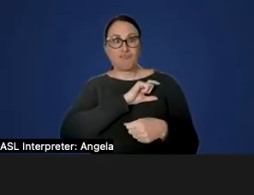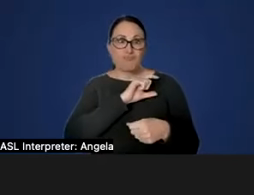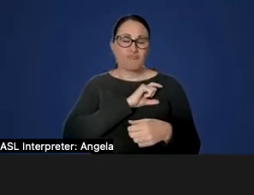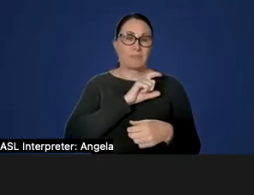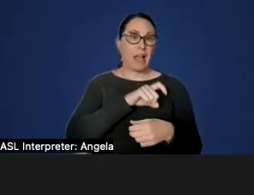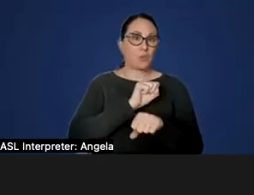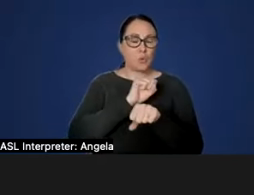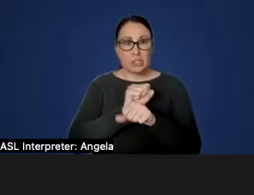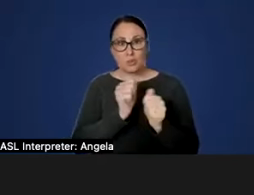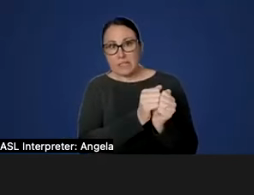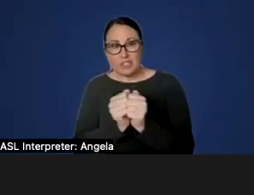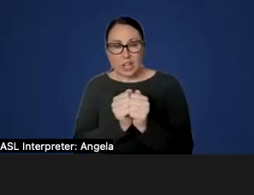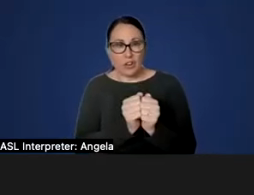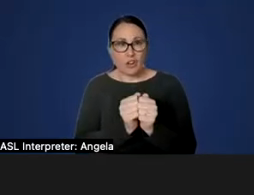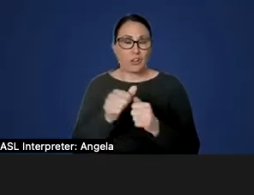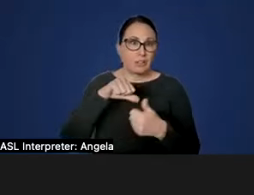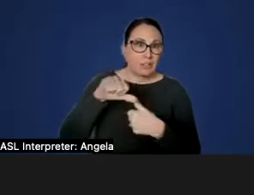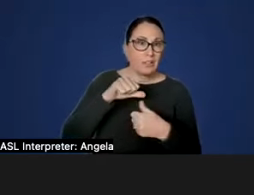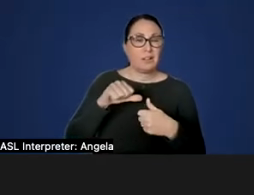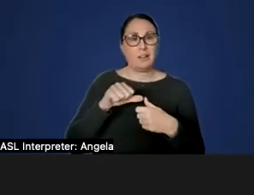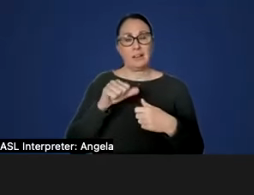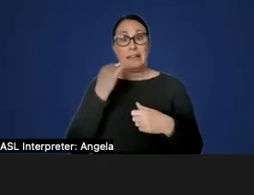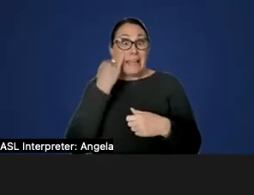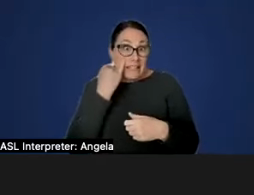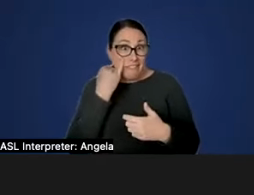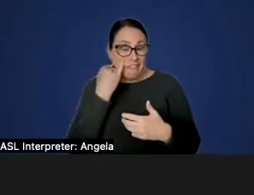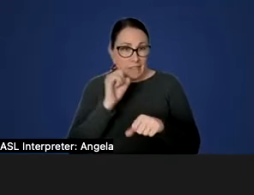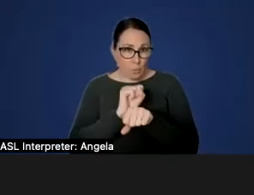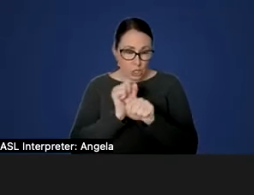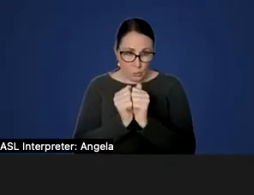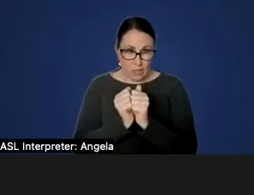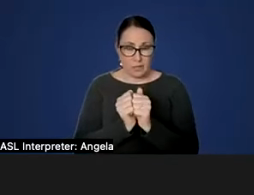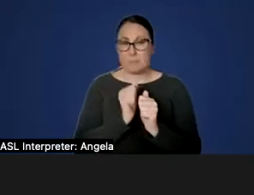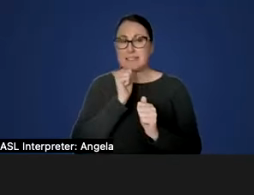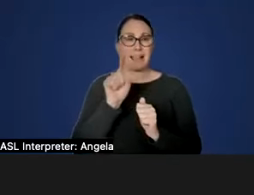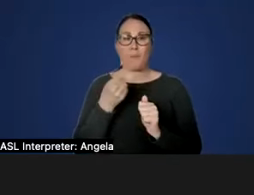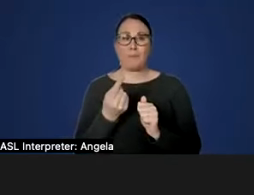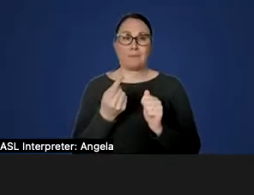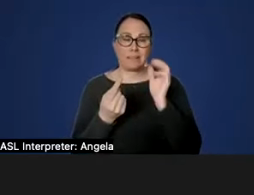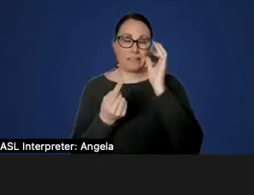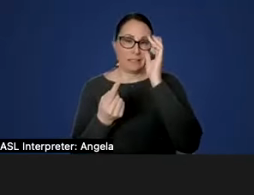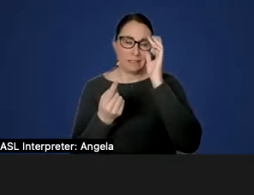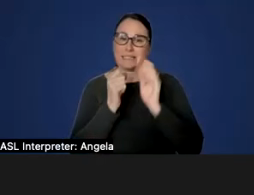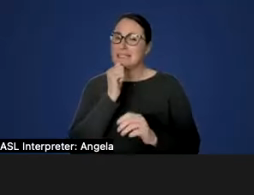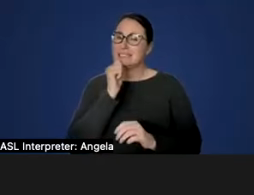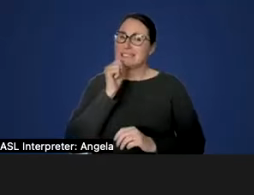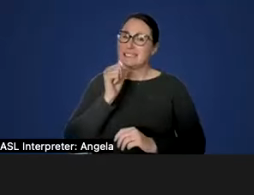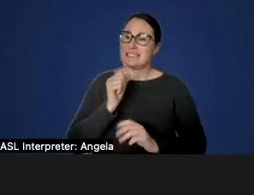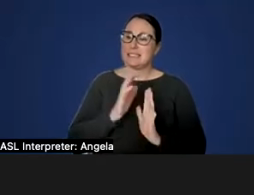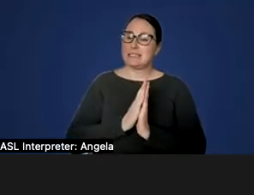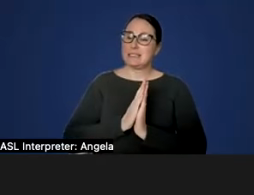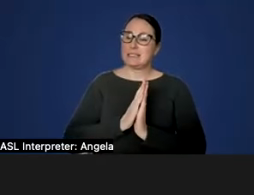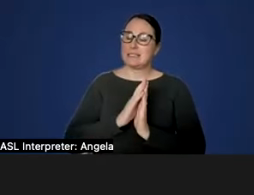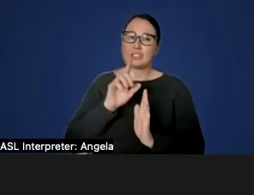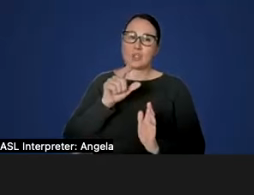work with each other, if they do, and this is not even just, and this is just the law